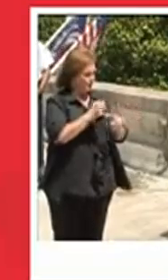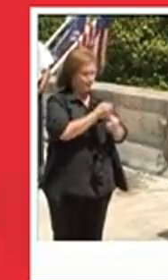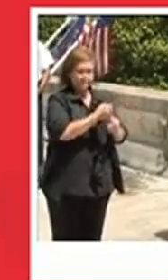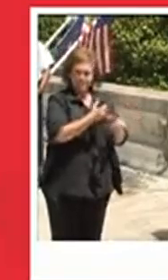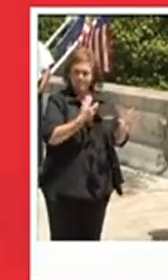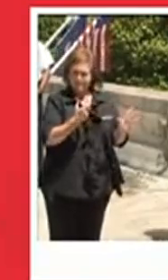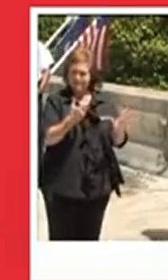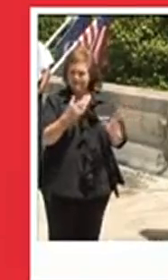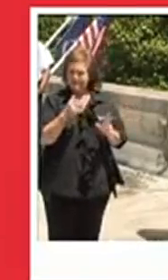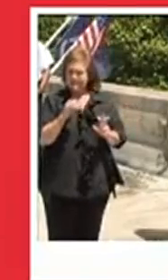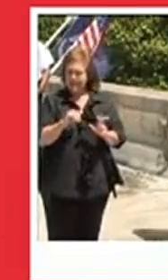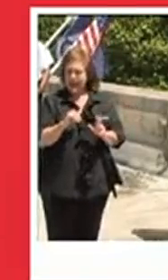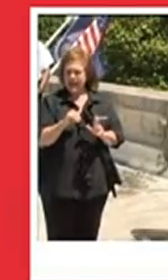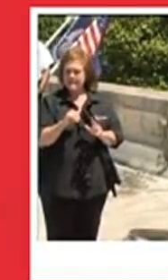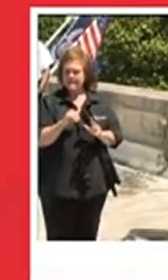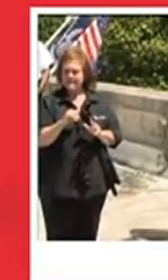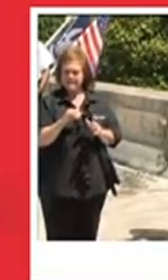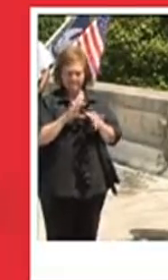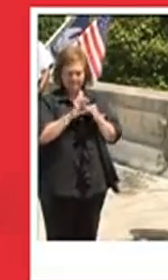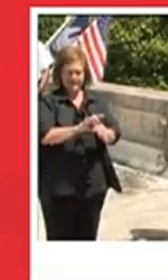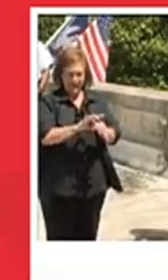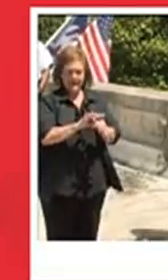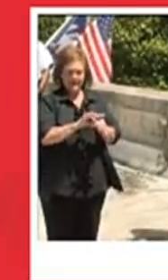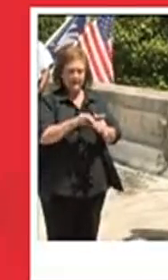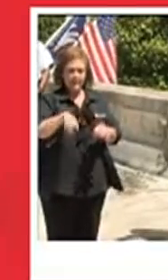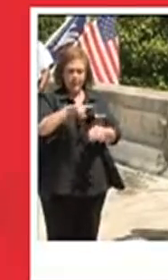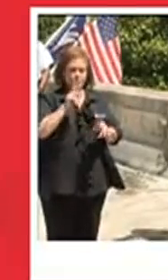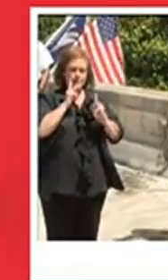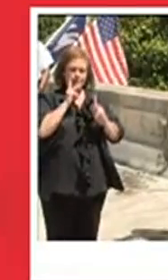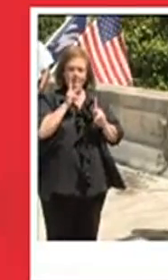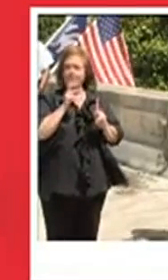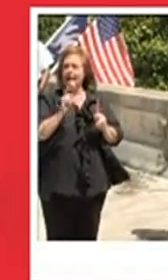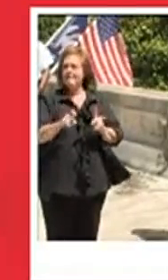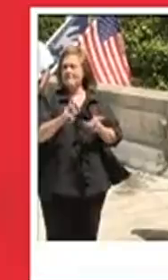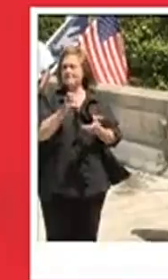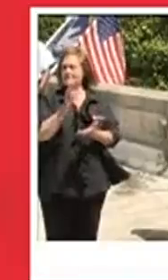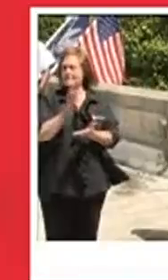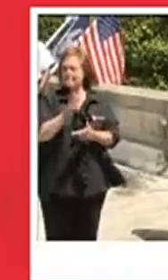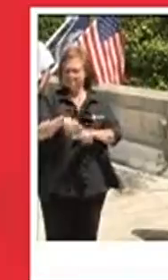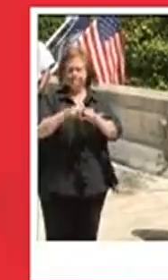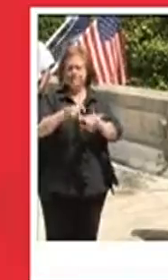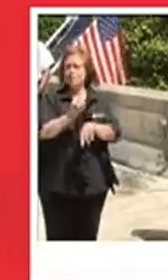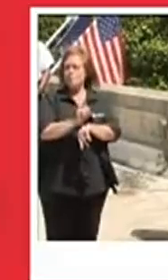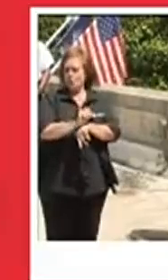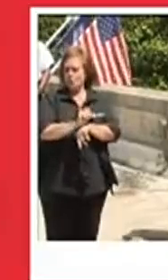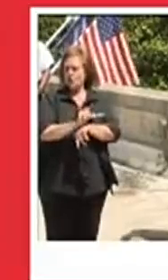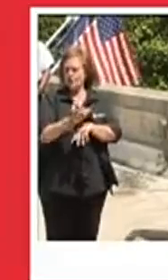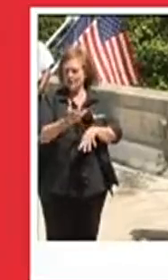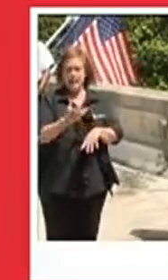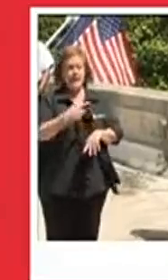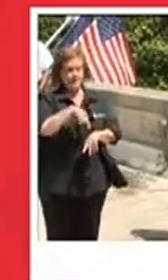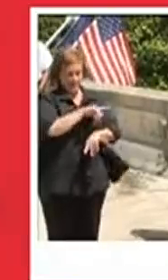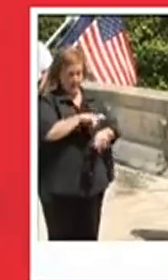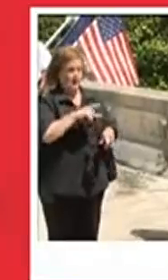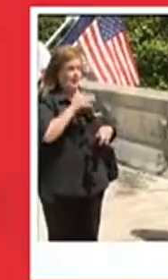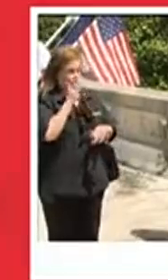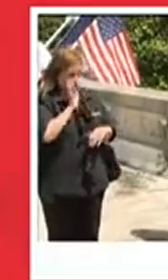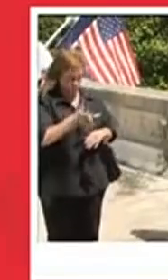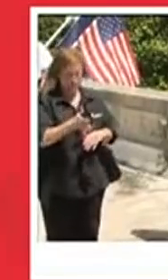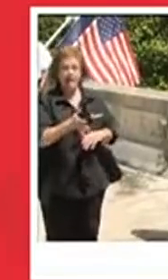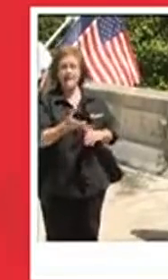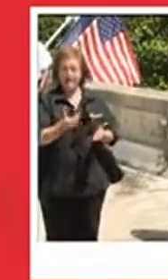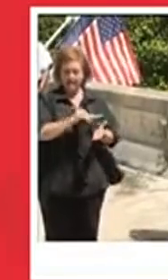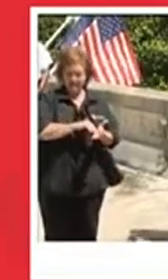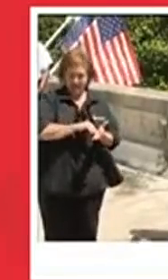an impact as it relates to stop work for about 3 days, okay? We will pick up, they will pick up